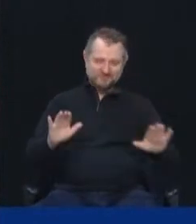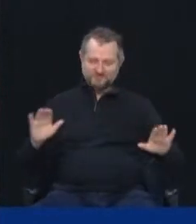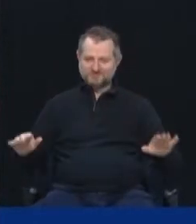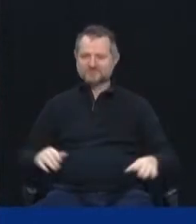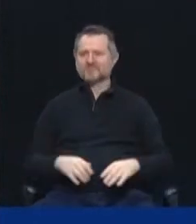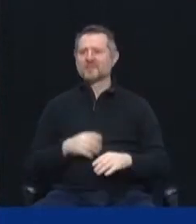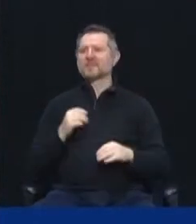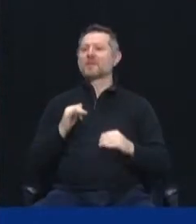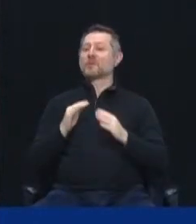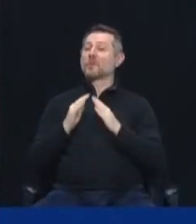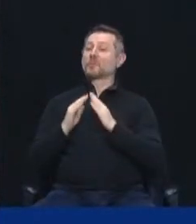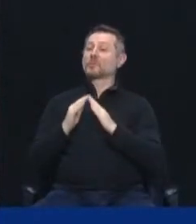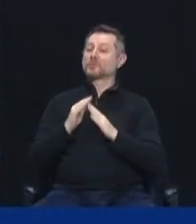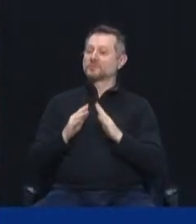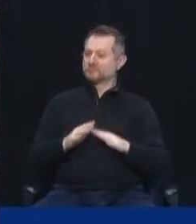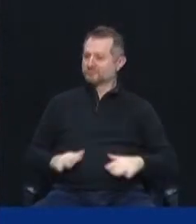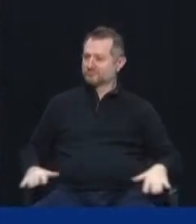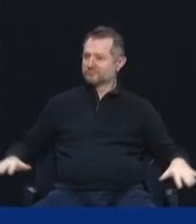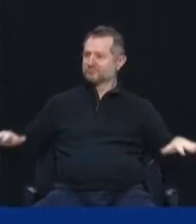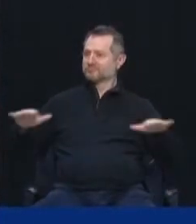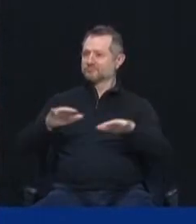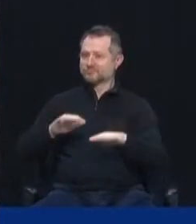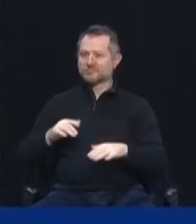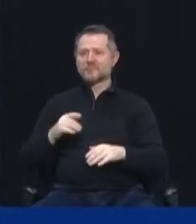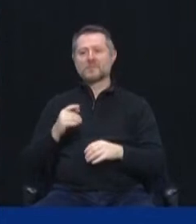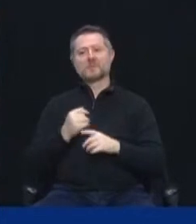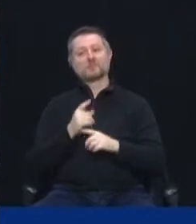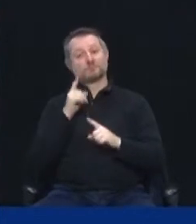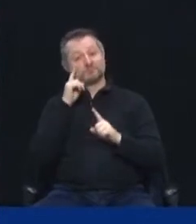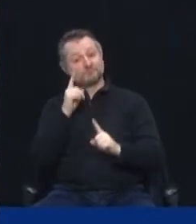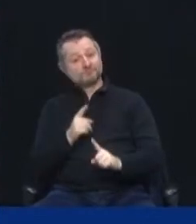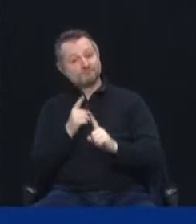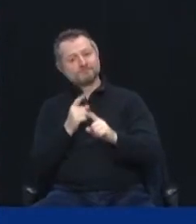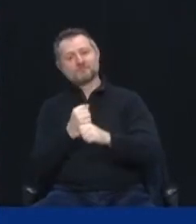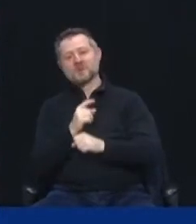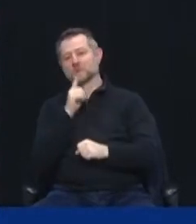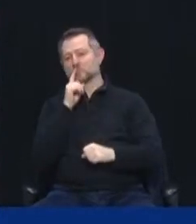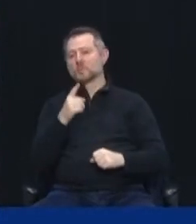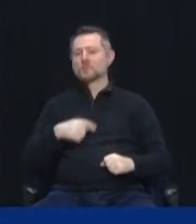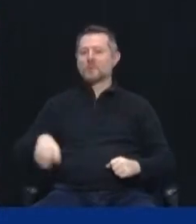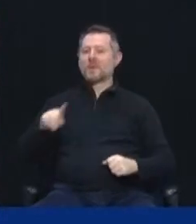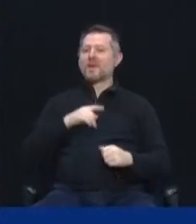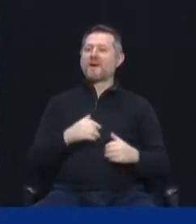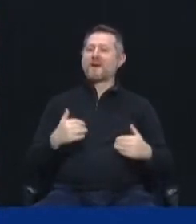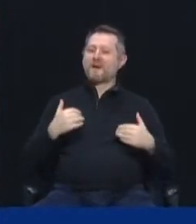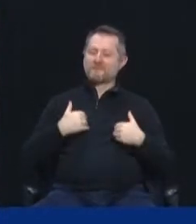community to make sure that they have the vaccine.